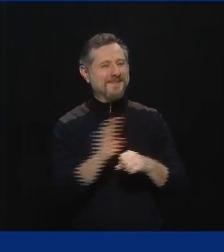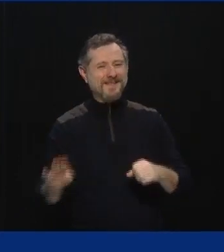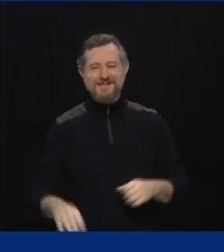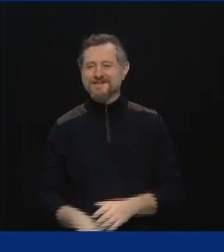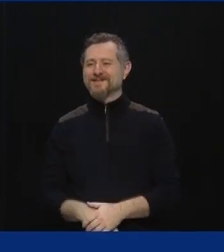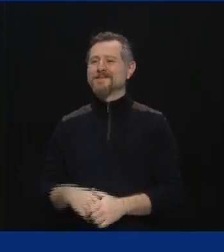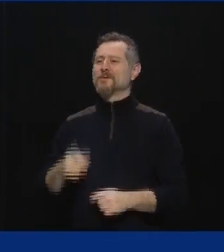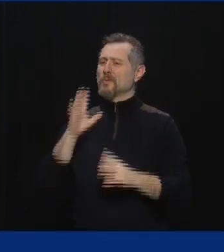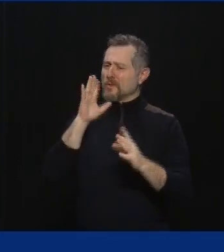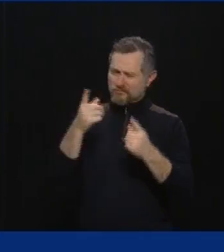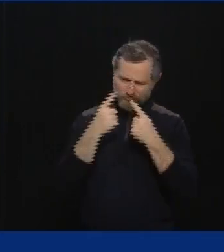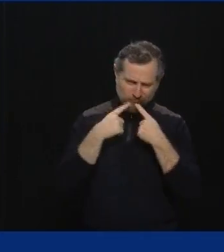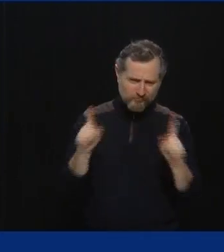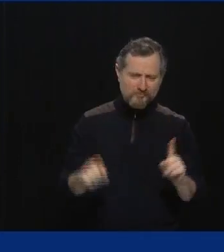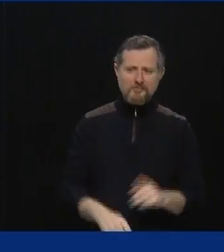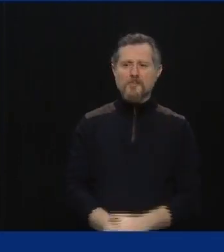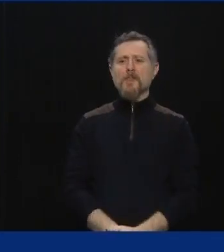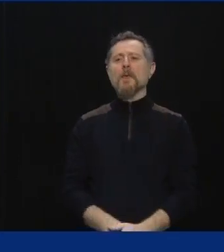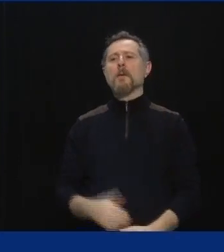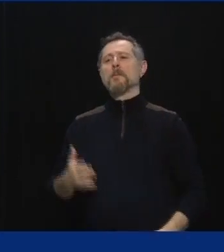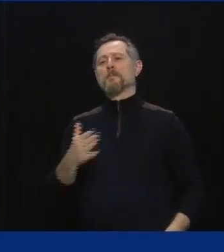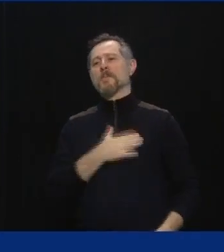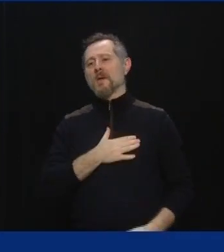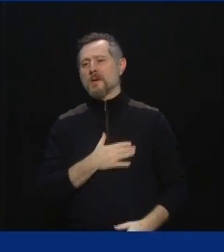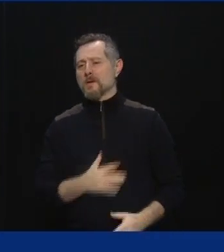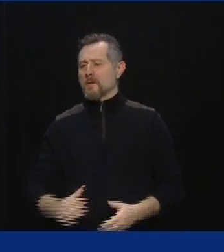done. And he's become my partner